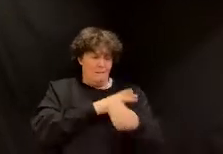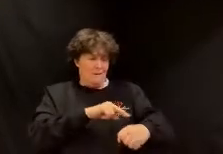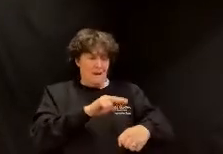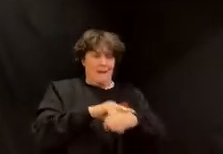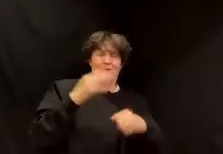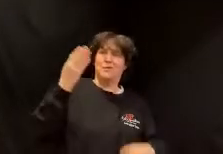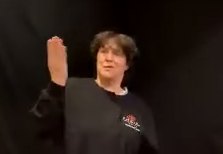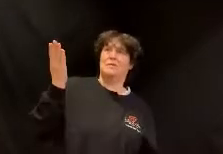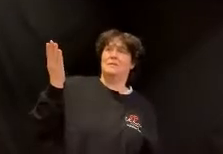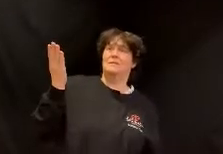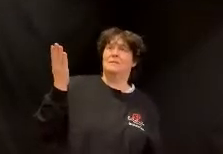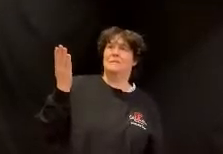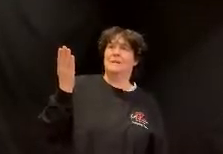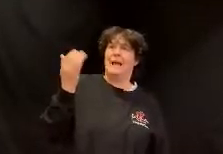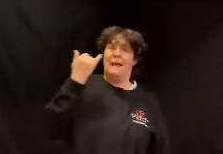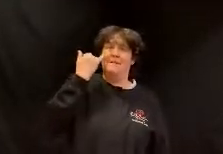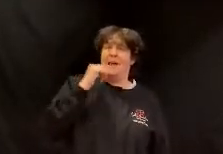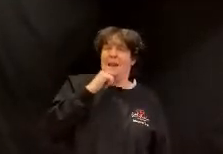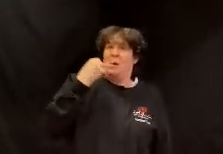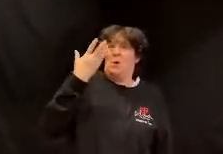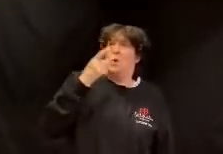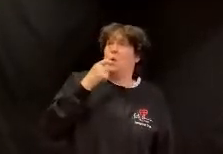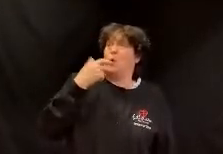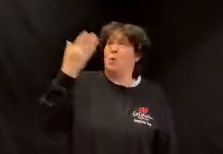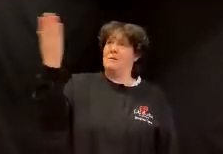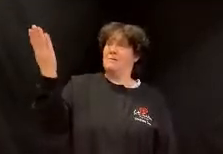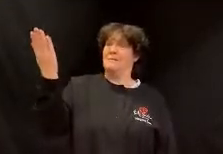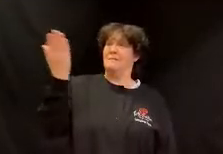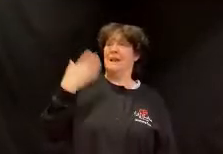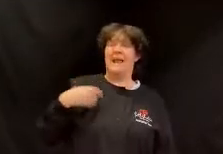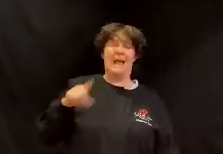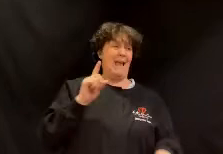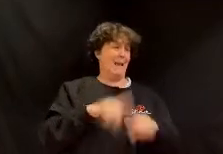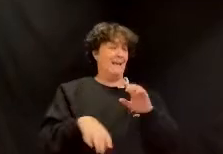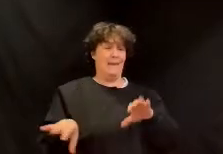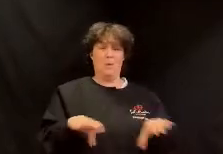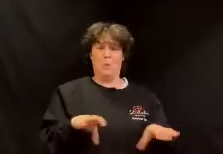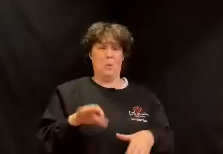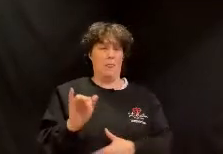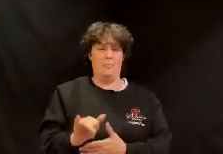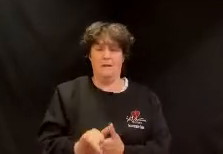See, if I don't know who my Father is, I will not be able to do this.